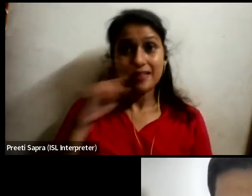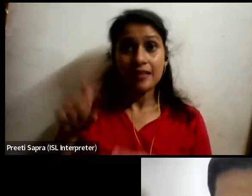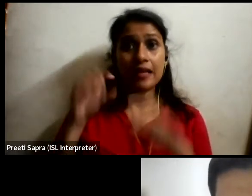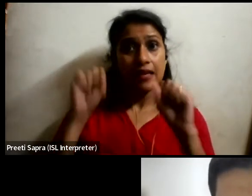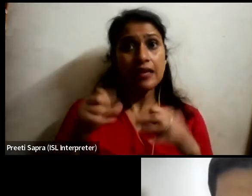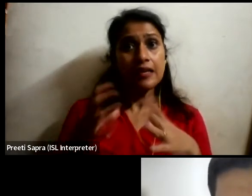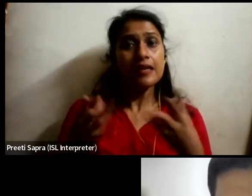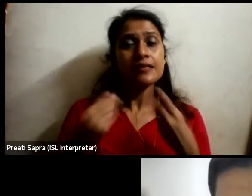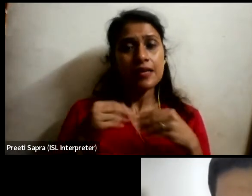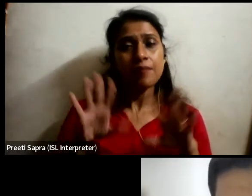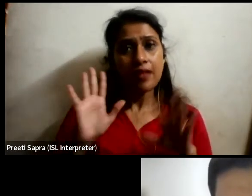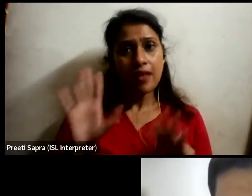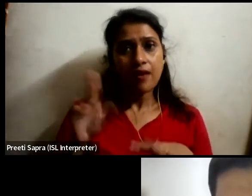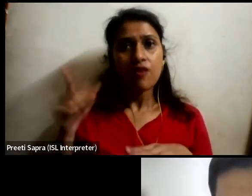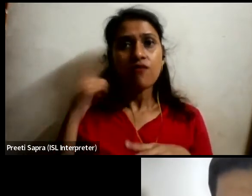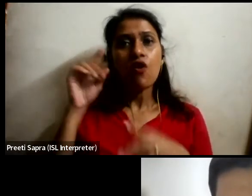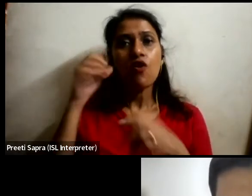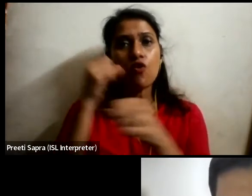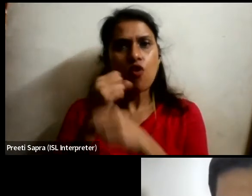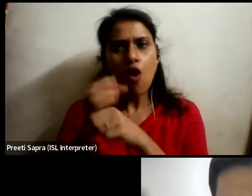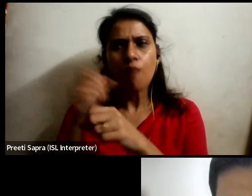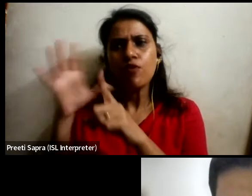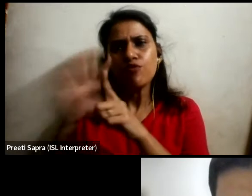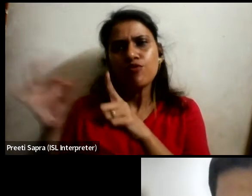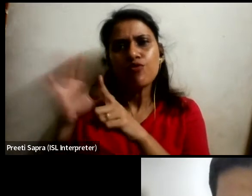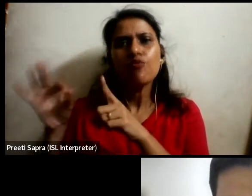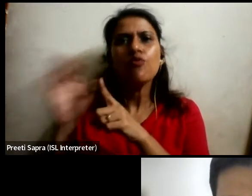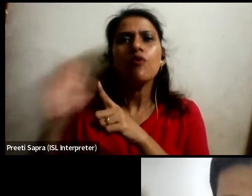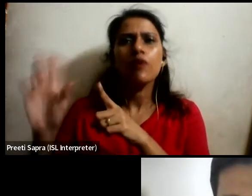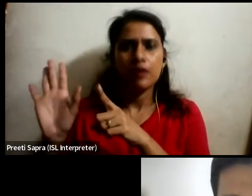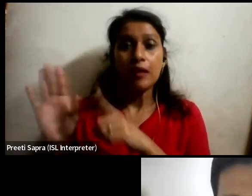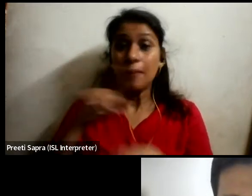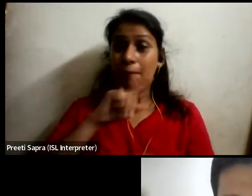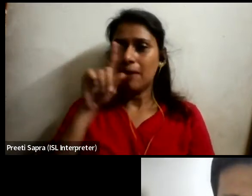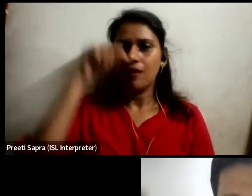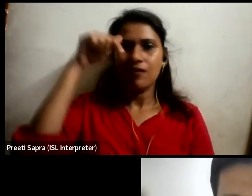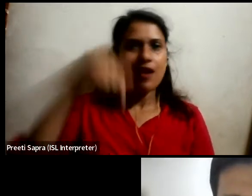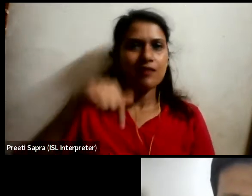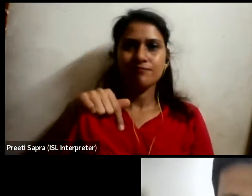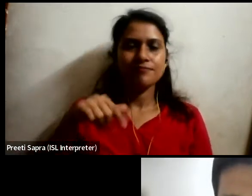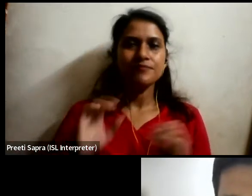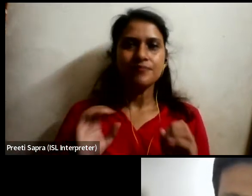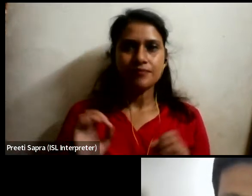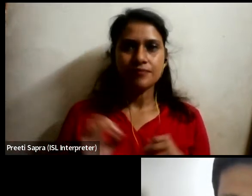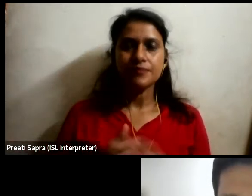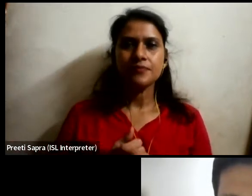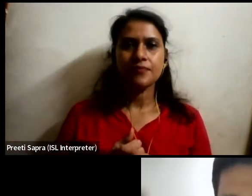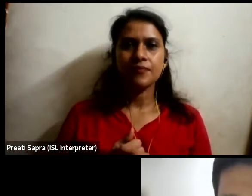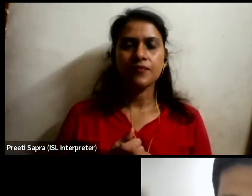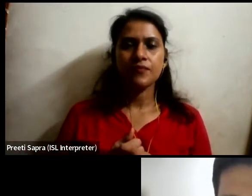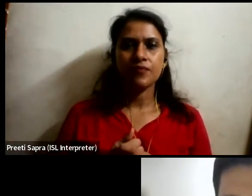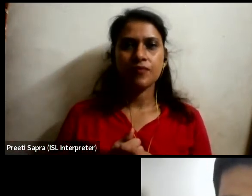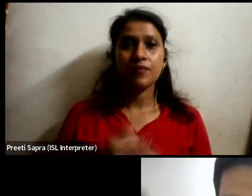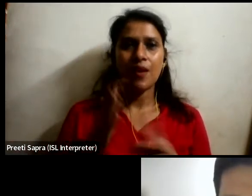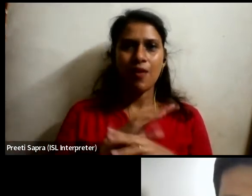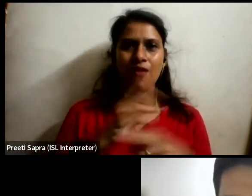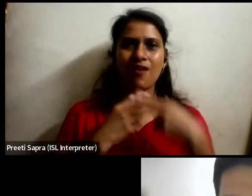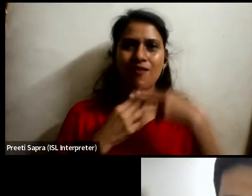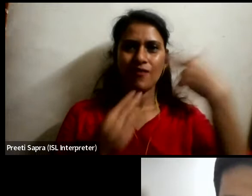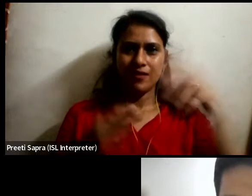the government, urge the government to do something about it. But right now there isn't. And Preeti, you said something